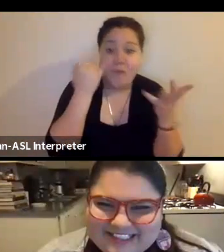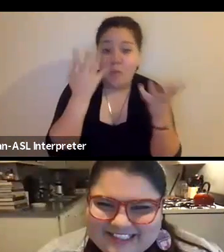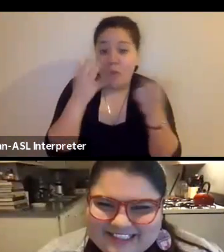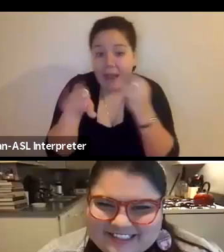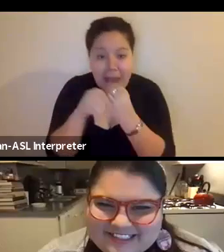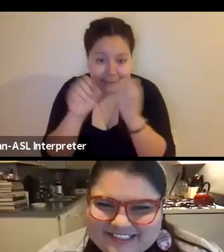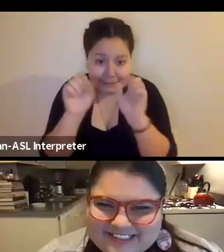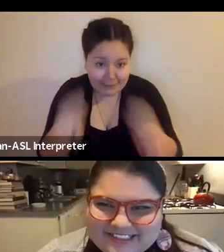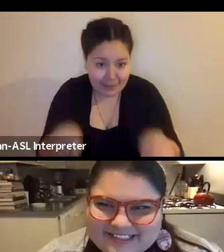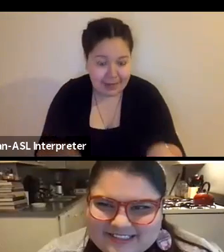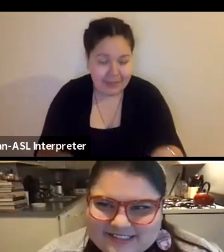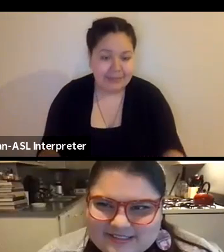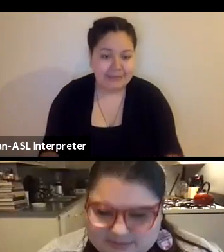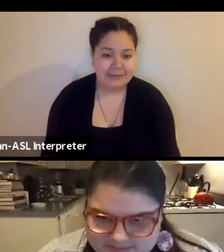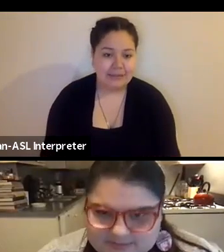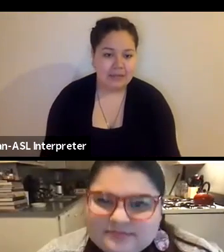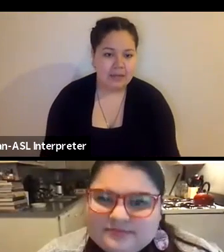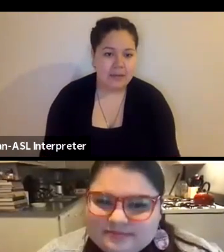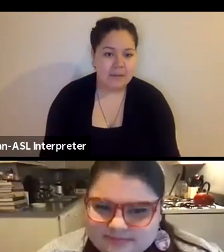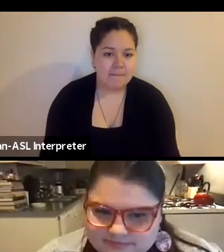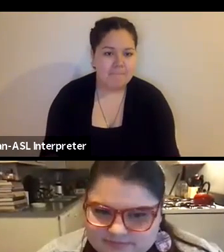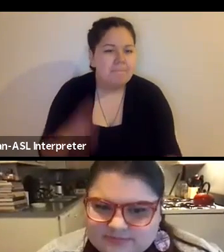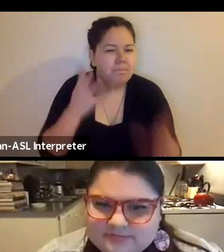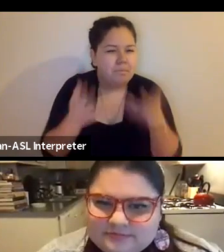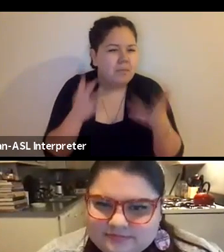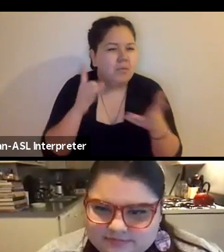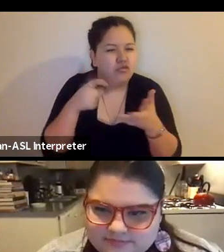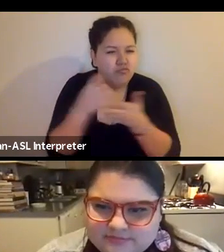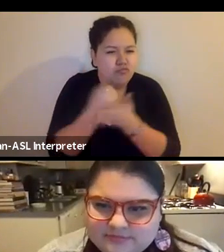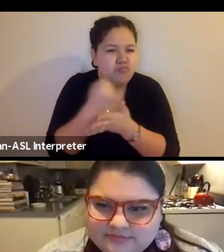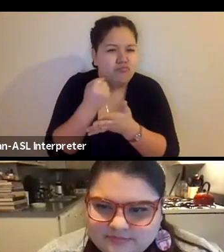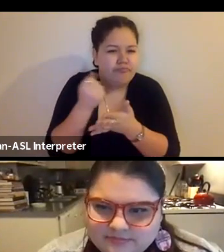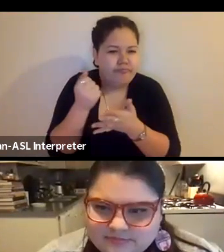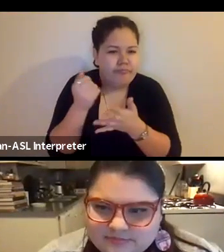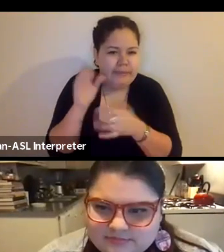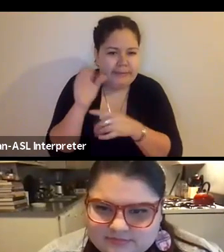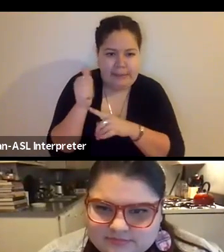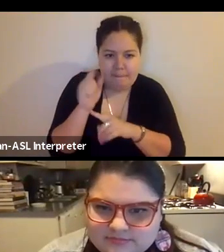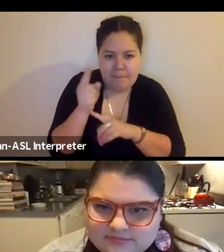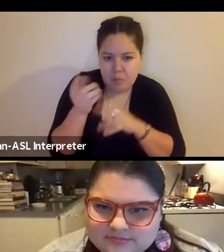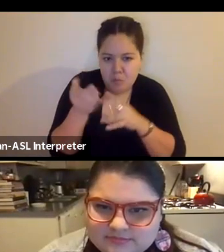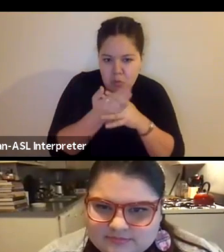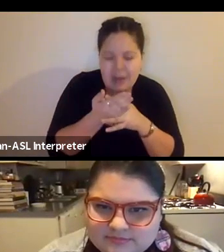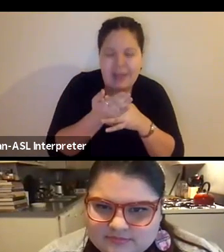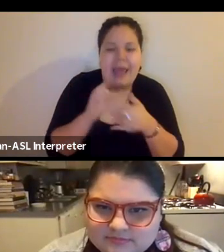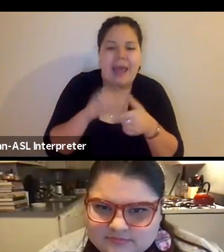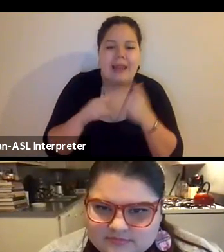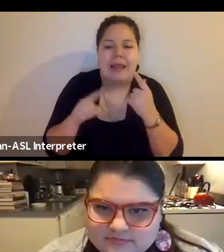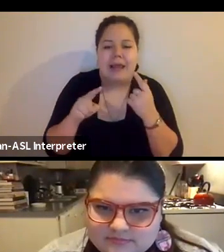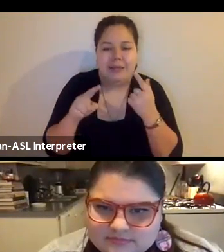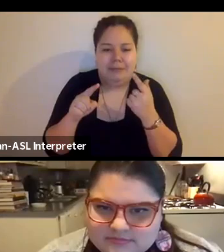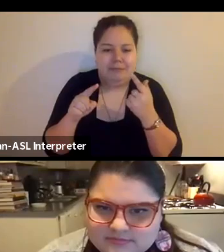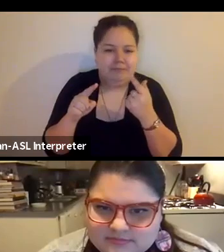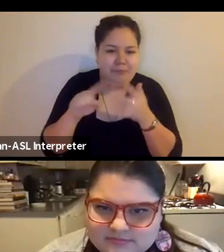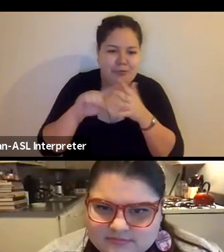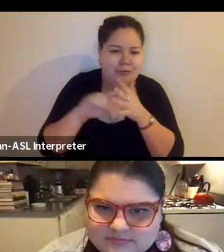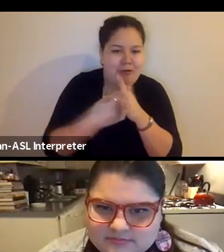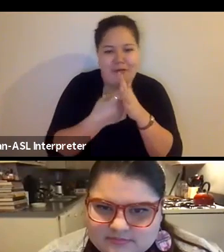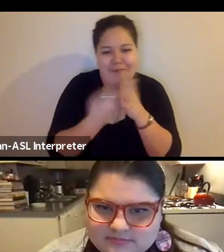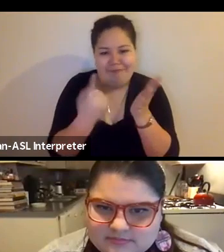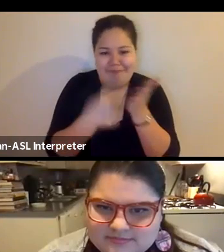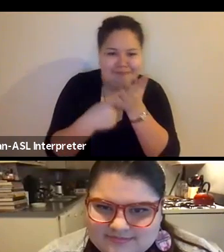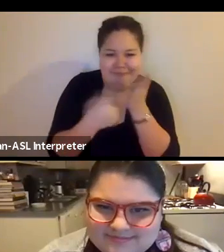We might want to take the next 10 minutes to ruminate on it and then rejoin this conversation after taking a bio break